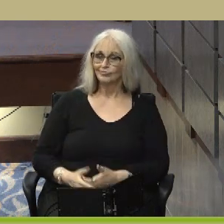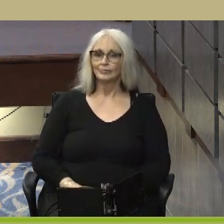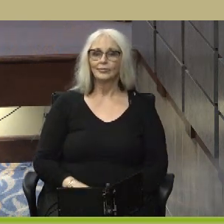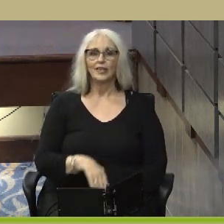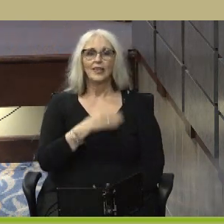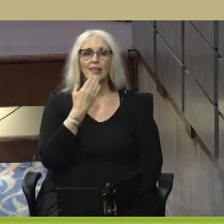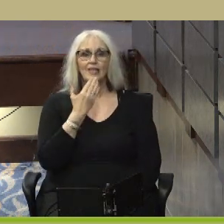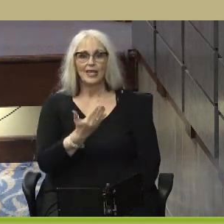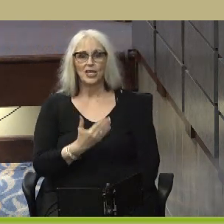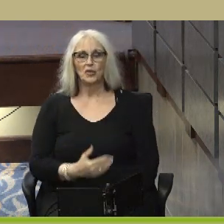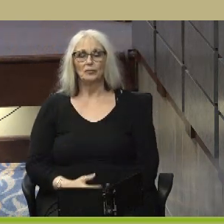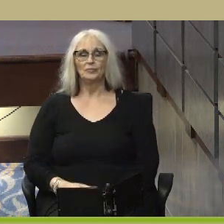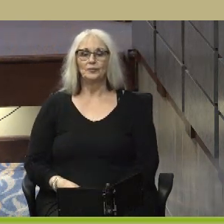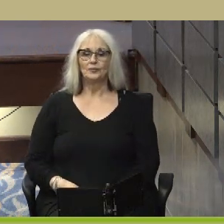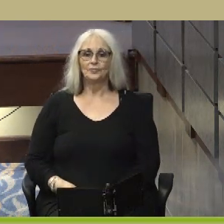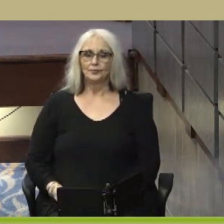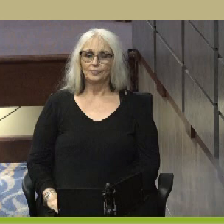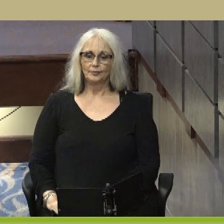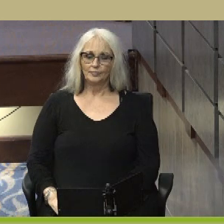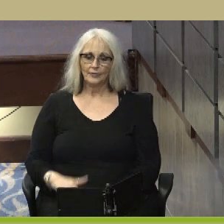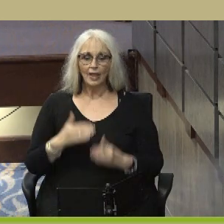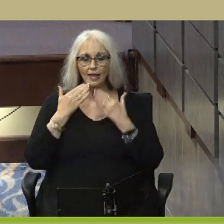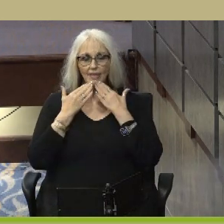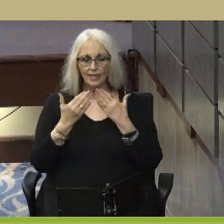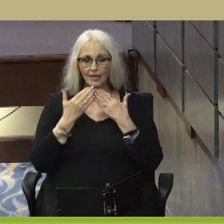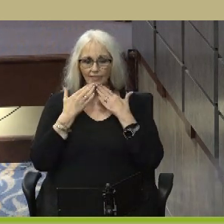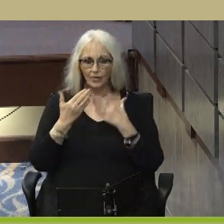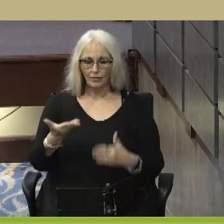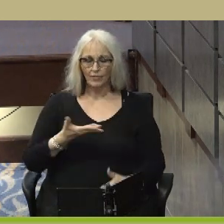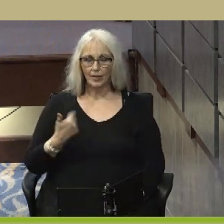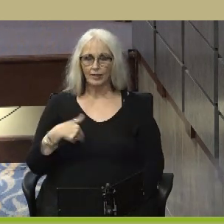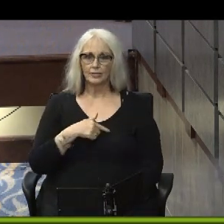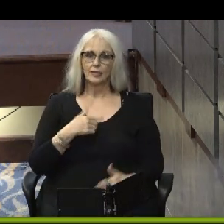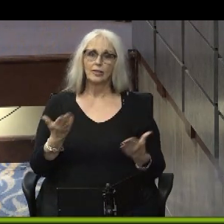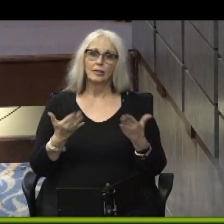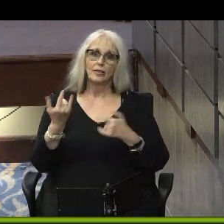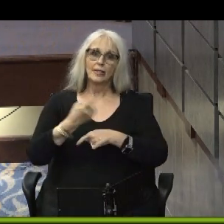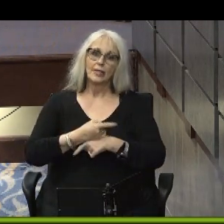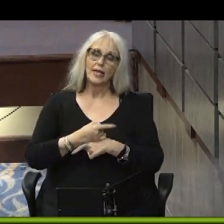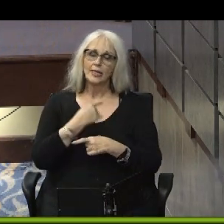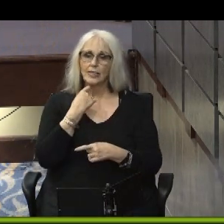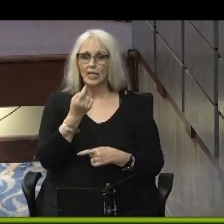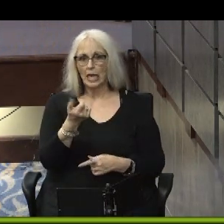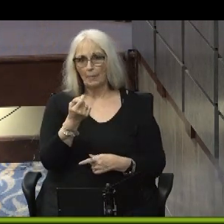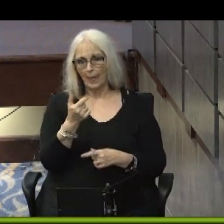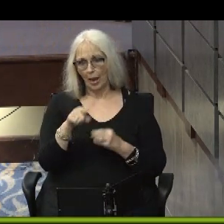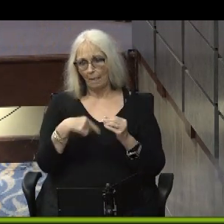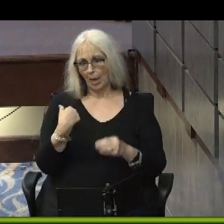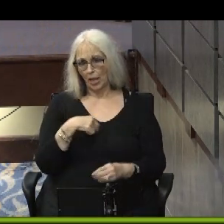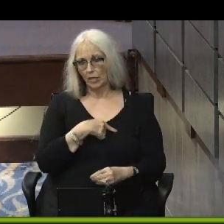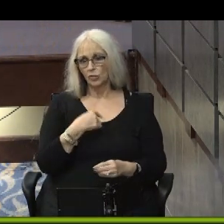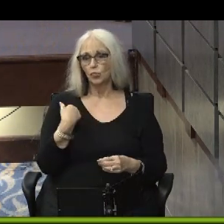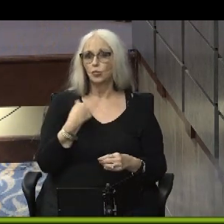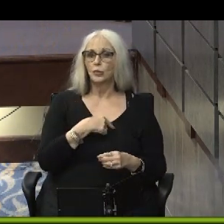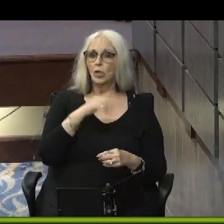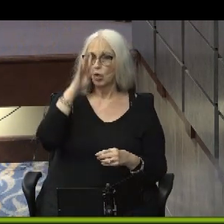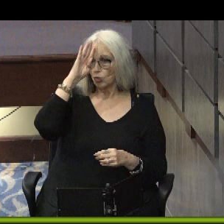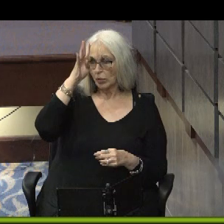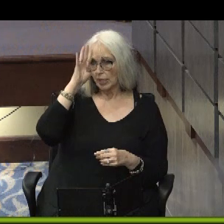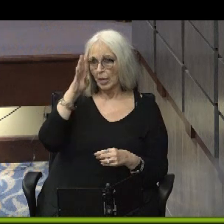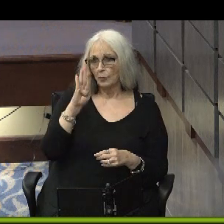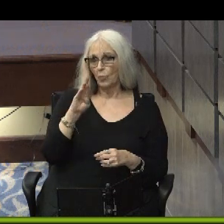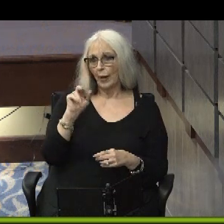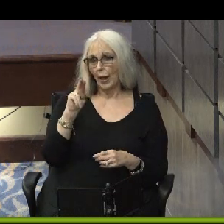you, Monica. Thanks for having us here today. Just tell you a little bit about us. As Monica mentioned, we're a creative branding